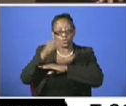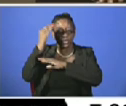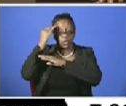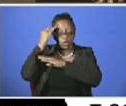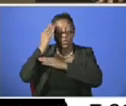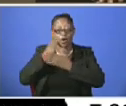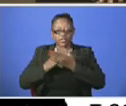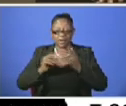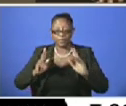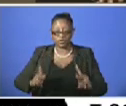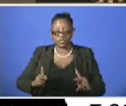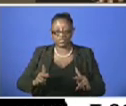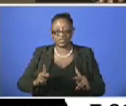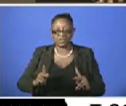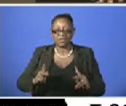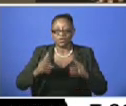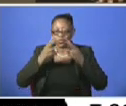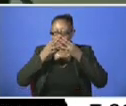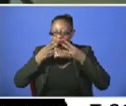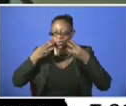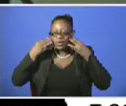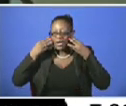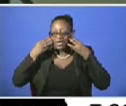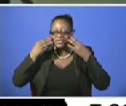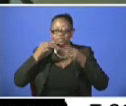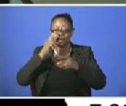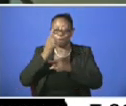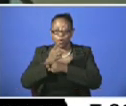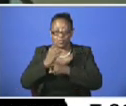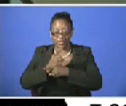find someone wearing a mask properly.